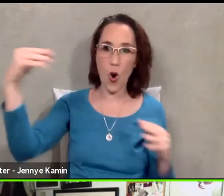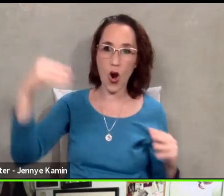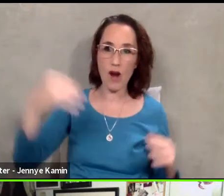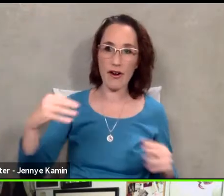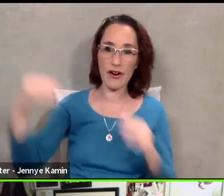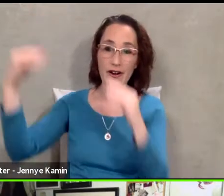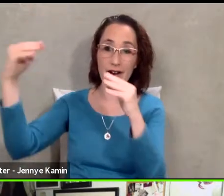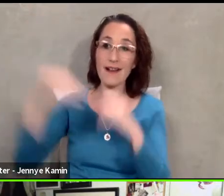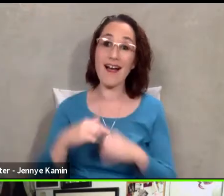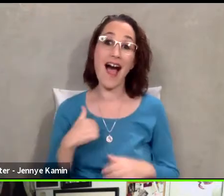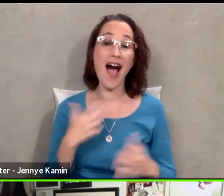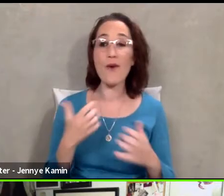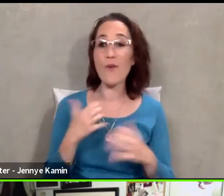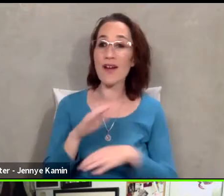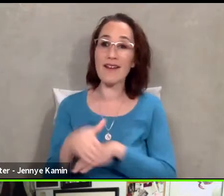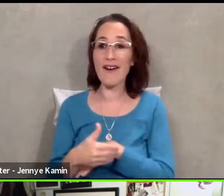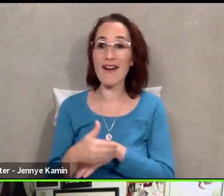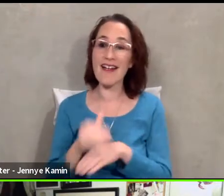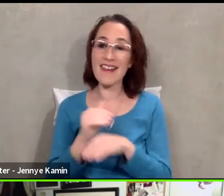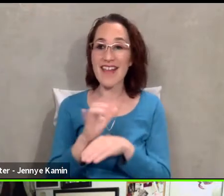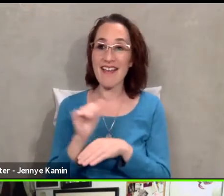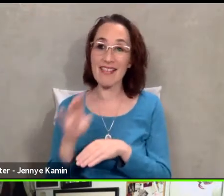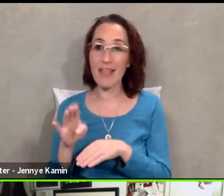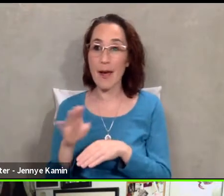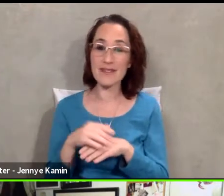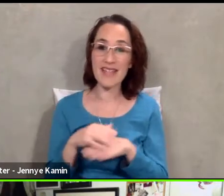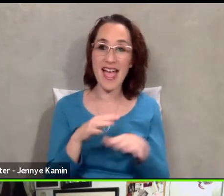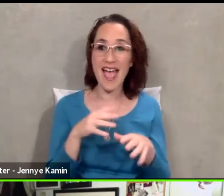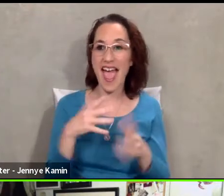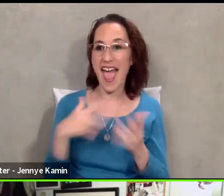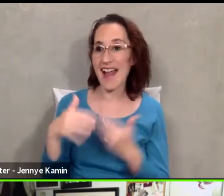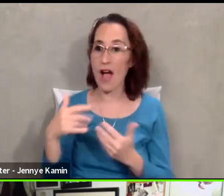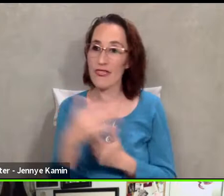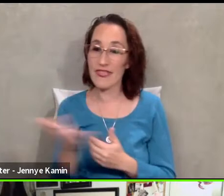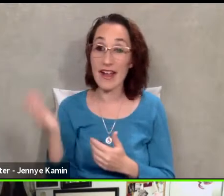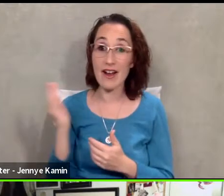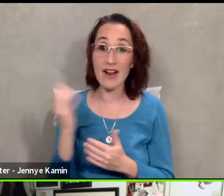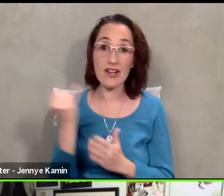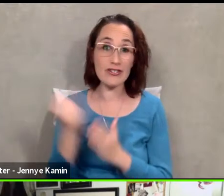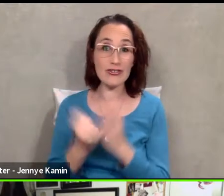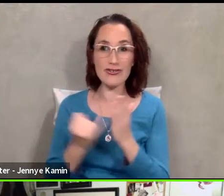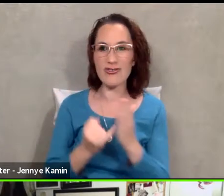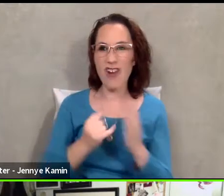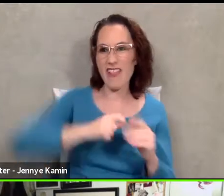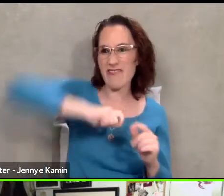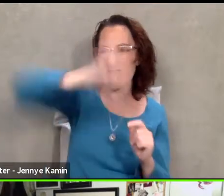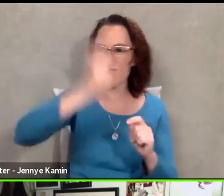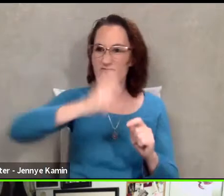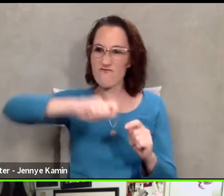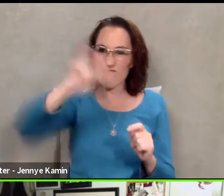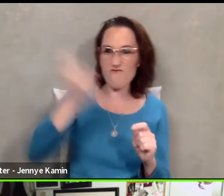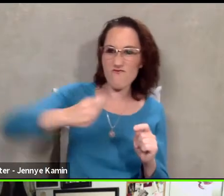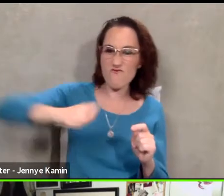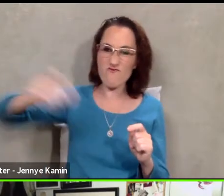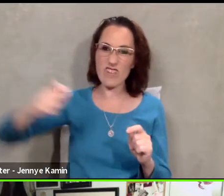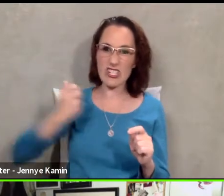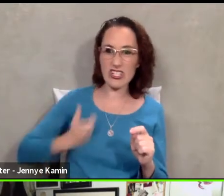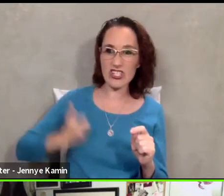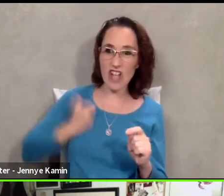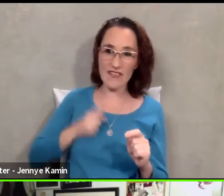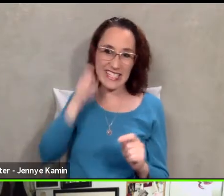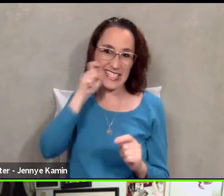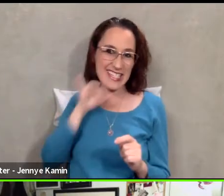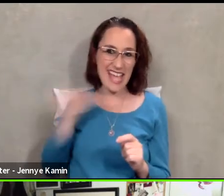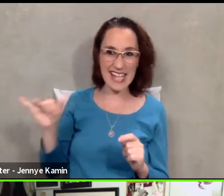hang out in nightclubs and draw the amazing, jagged, tough, and like really sexy and